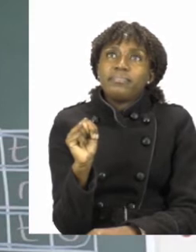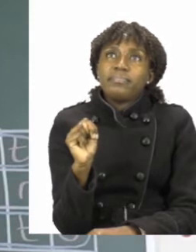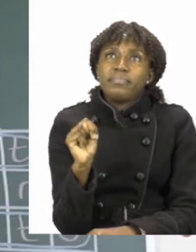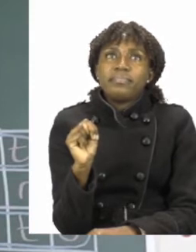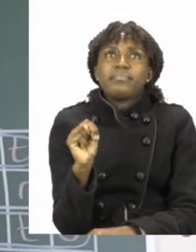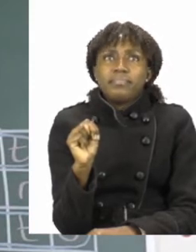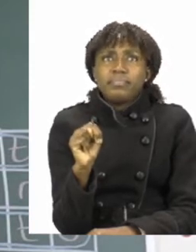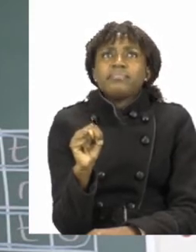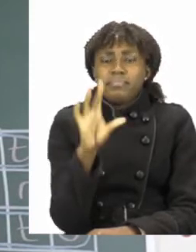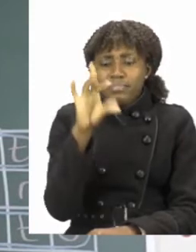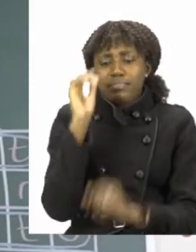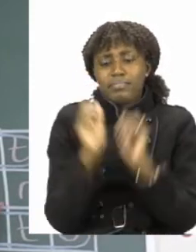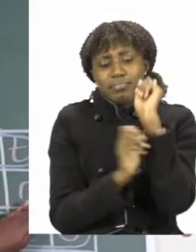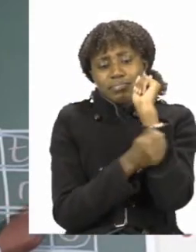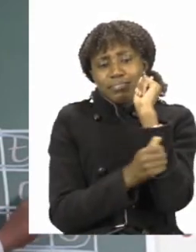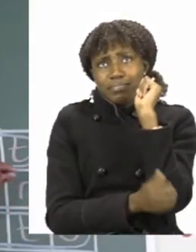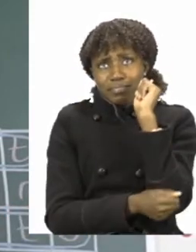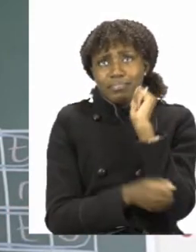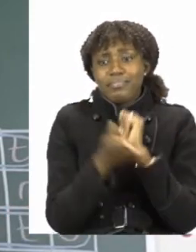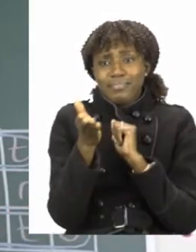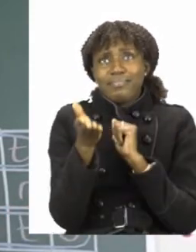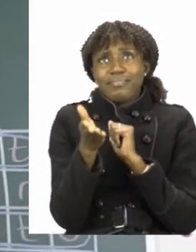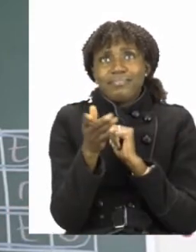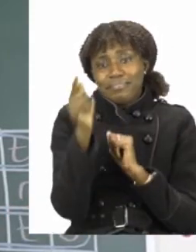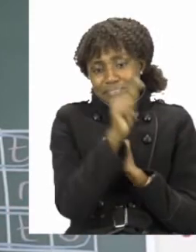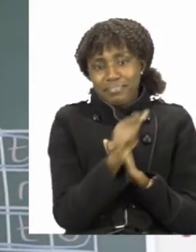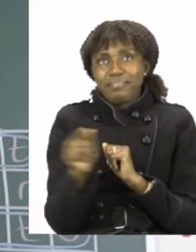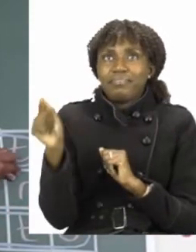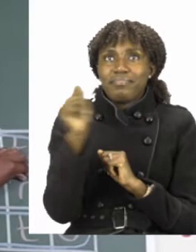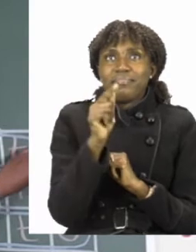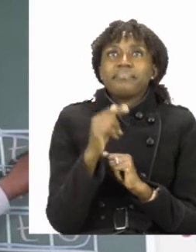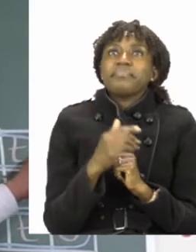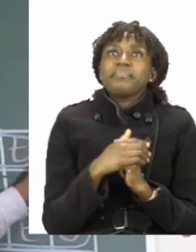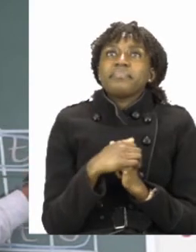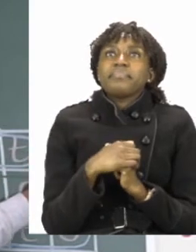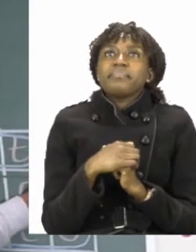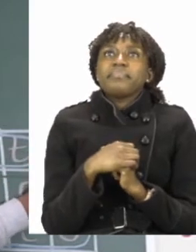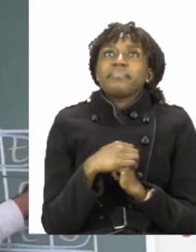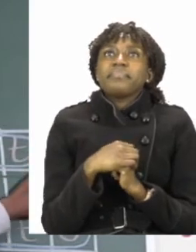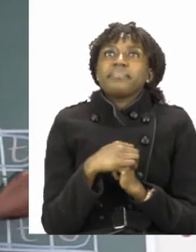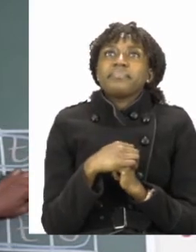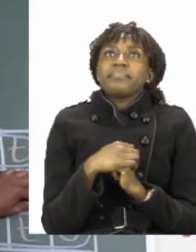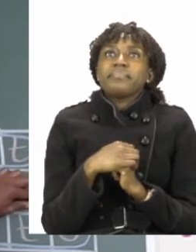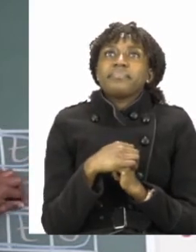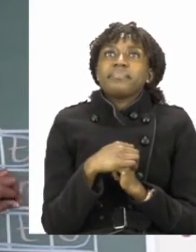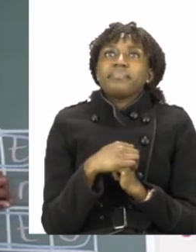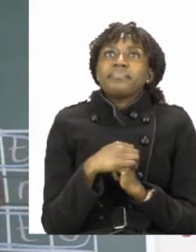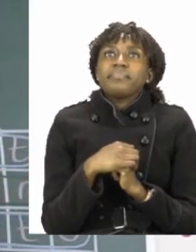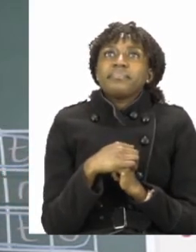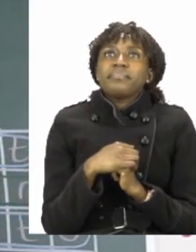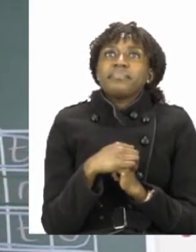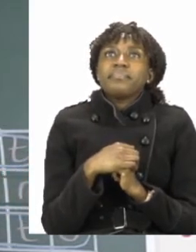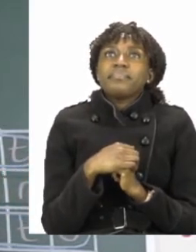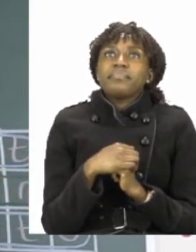have found the word corn. Please circle it neatly and make sure that